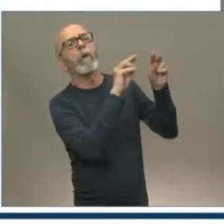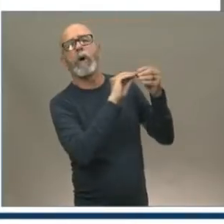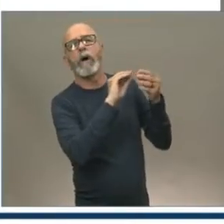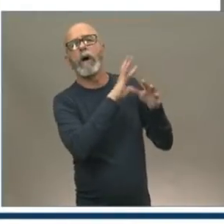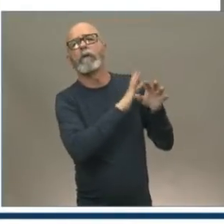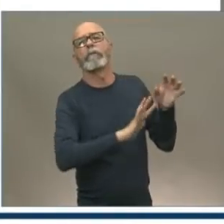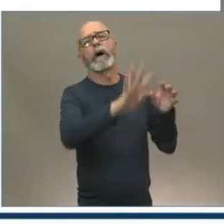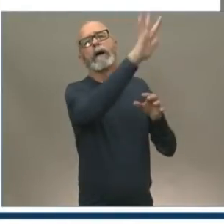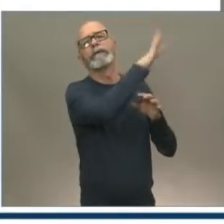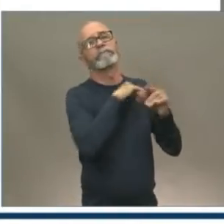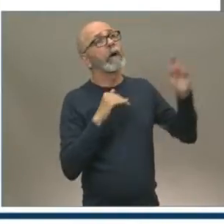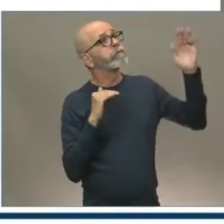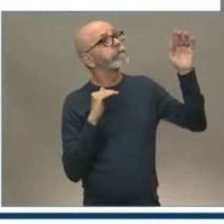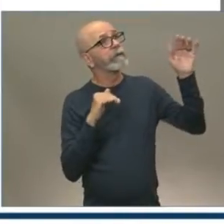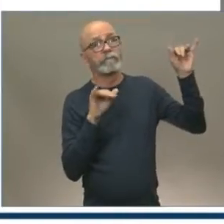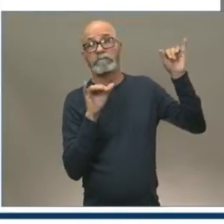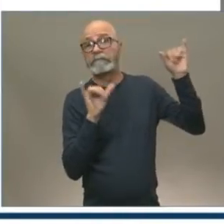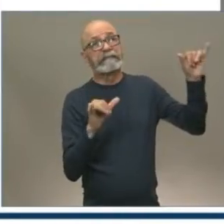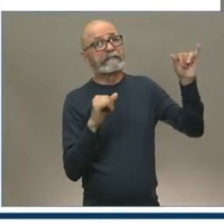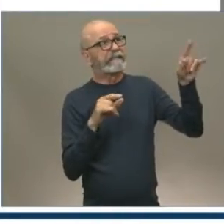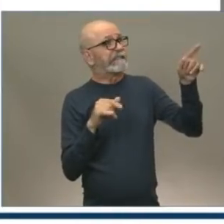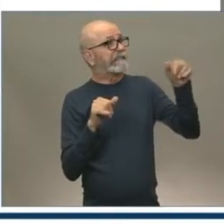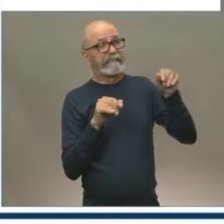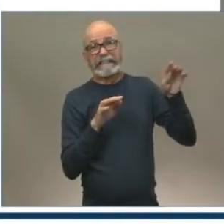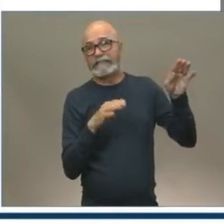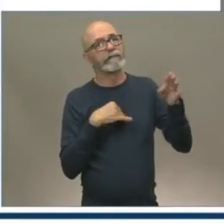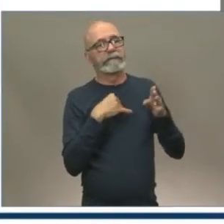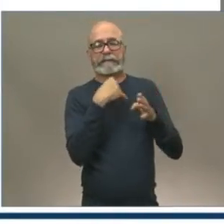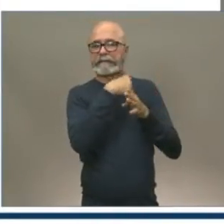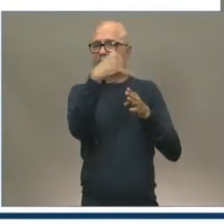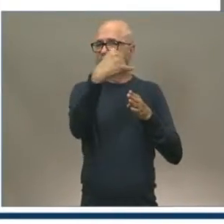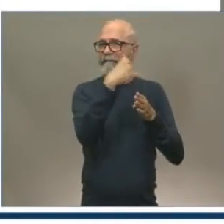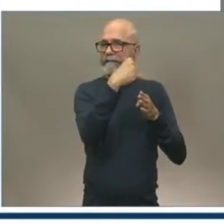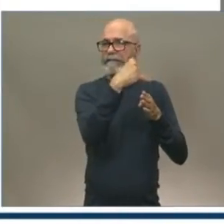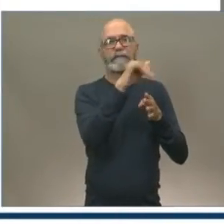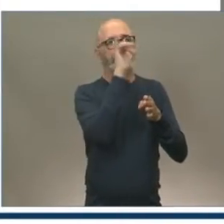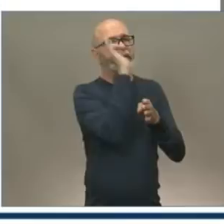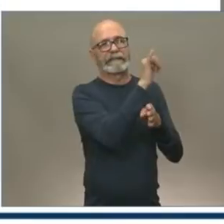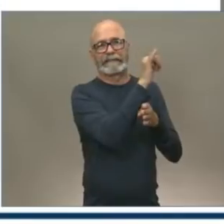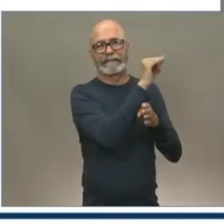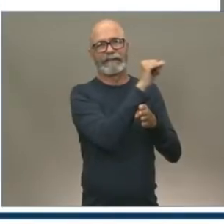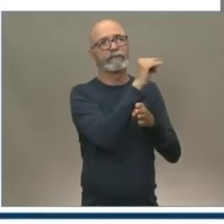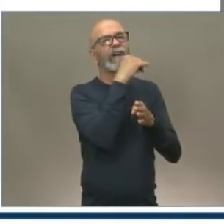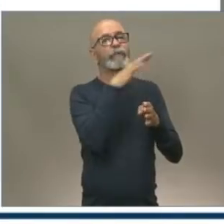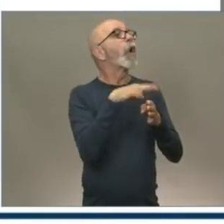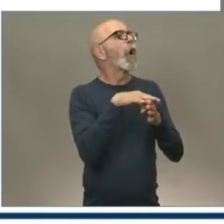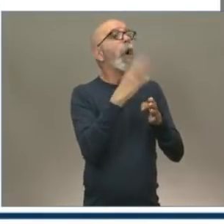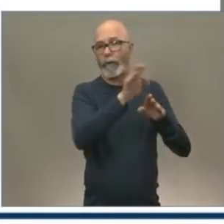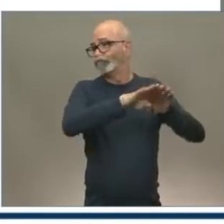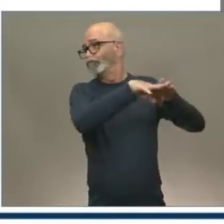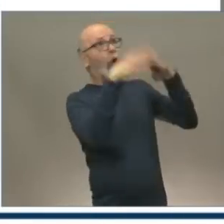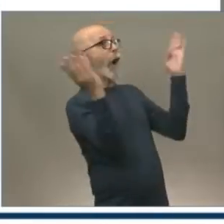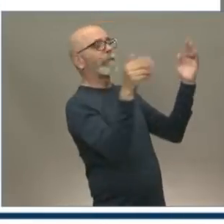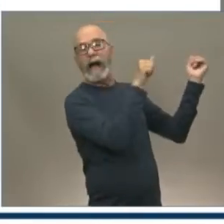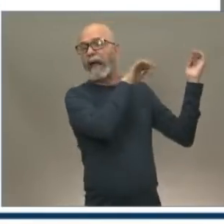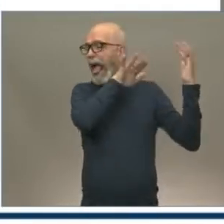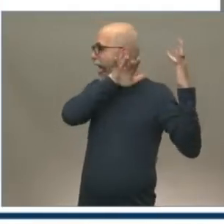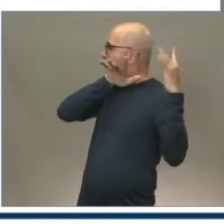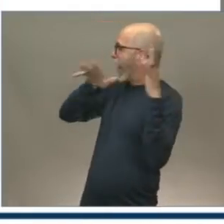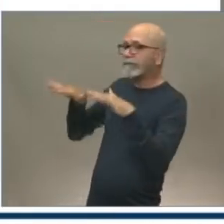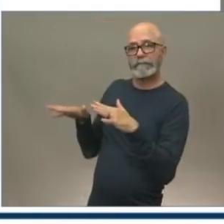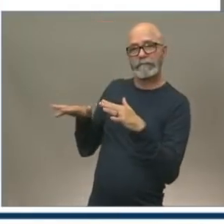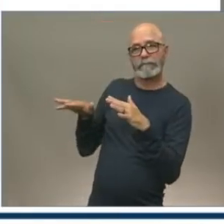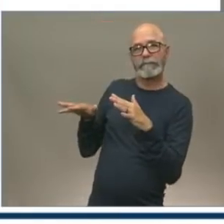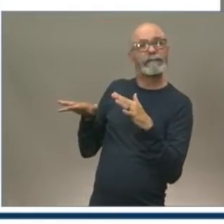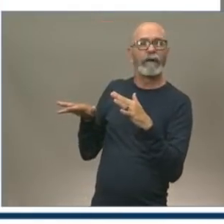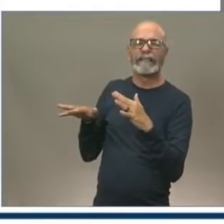place again, we would not want to open up too fast and then have kind of a pent-up demand to come